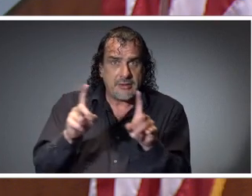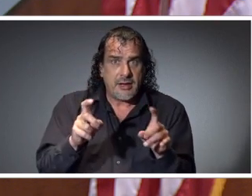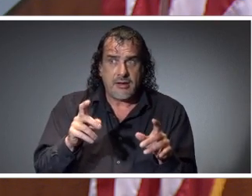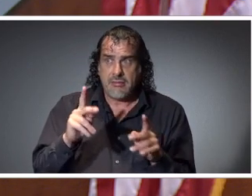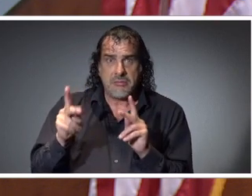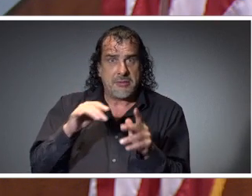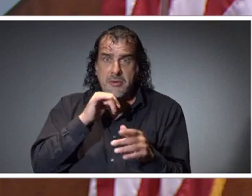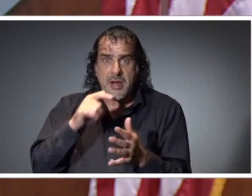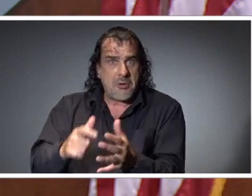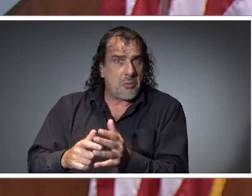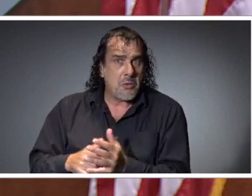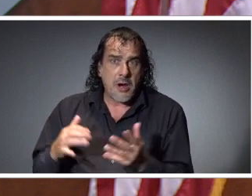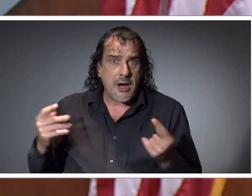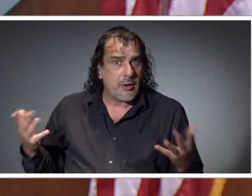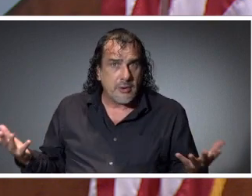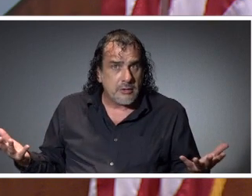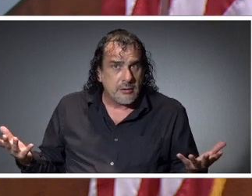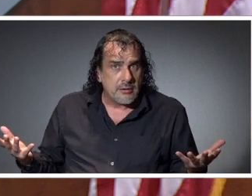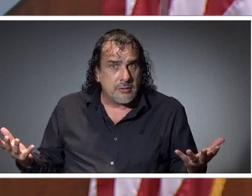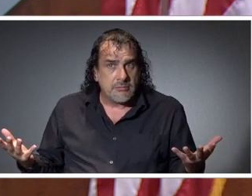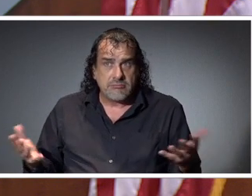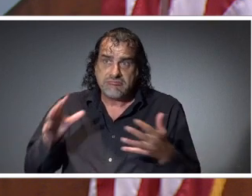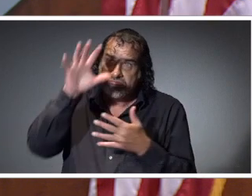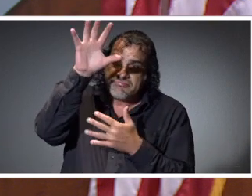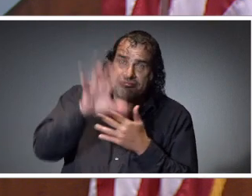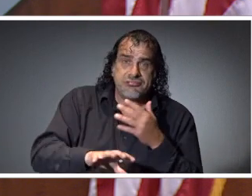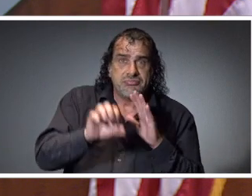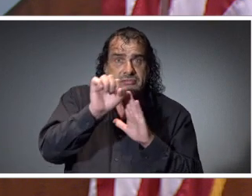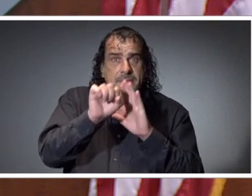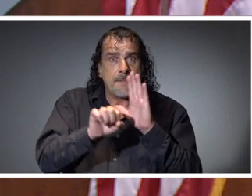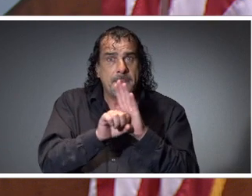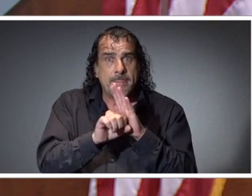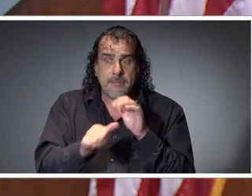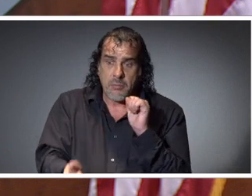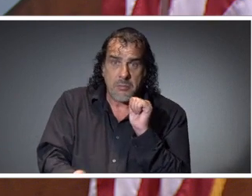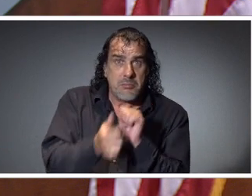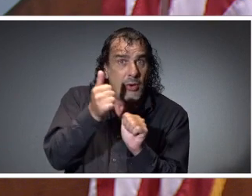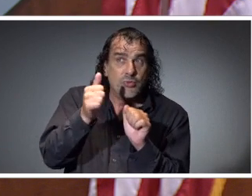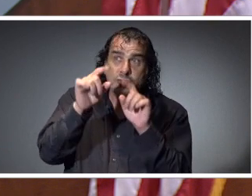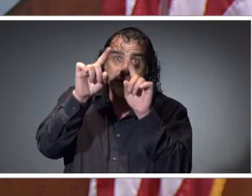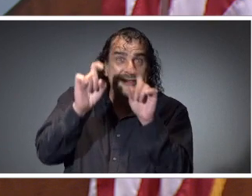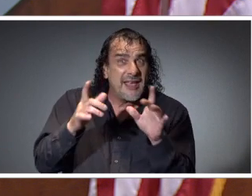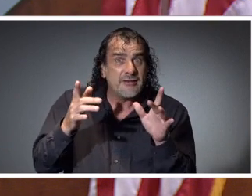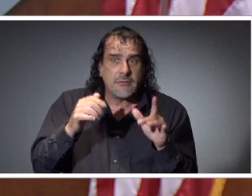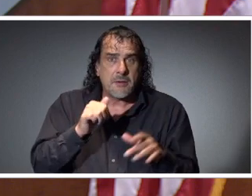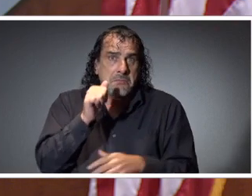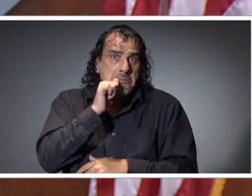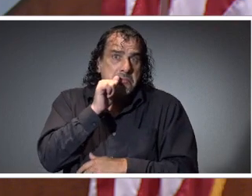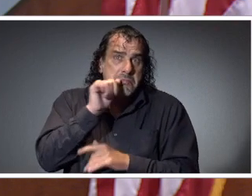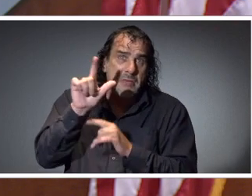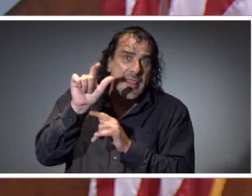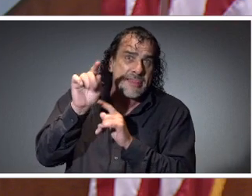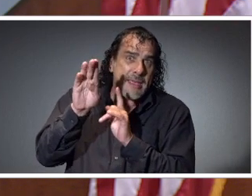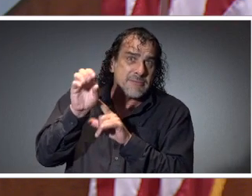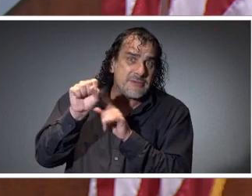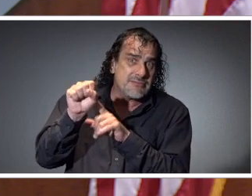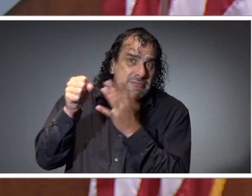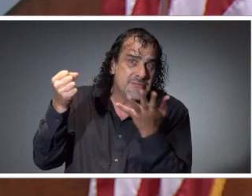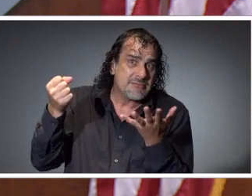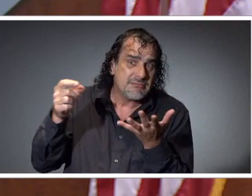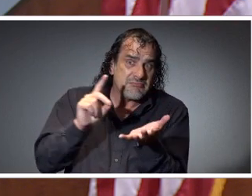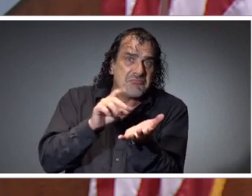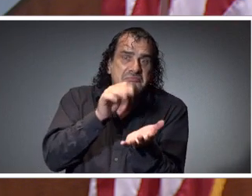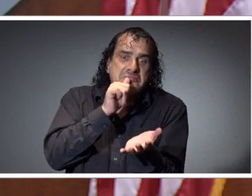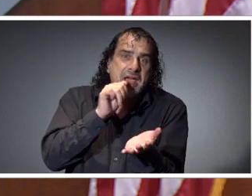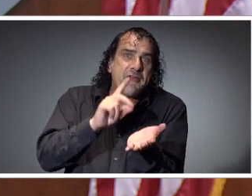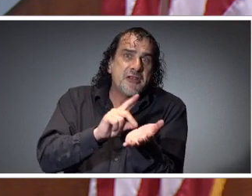state. Many of our tests, in fact, a majority of our tests are done at private labs. And if individuals are not